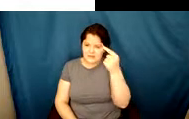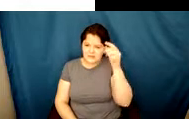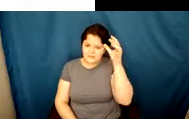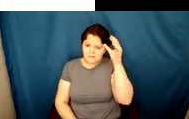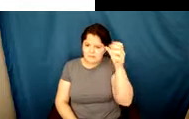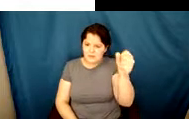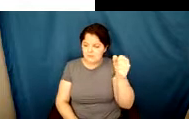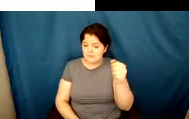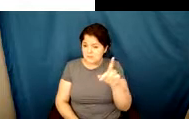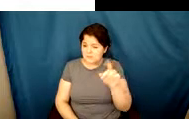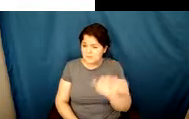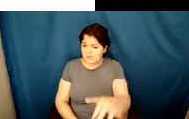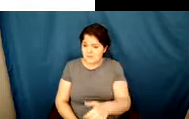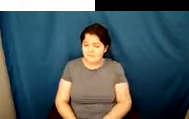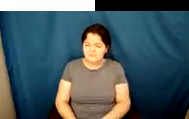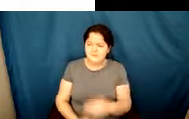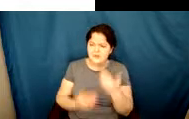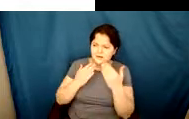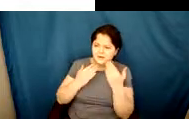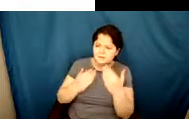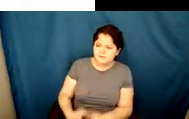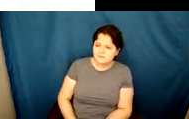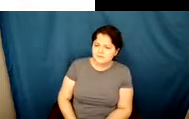that. Thank you.